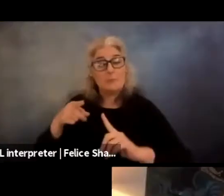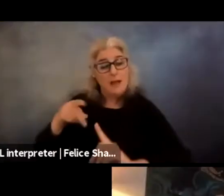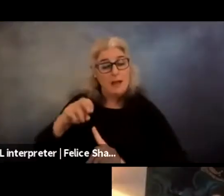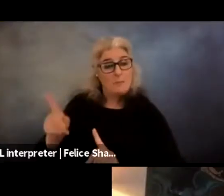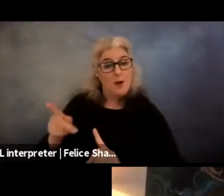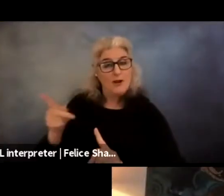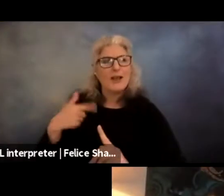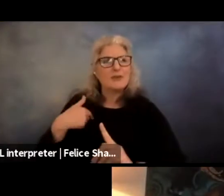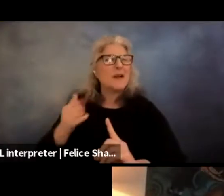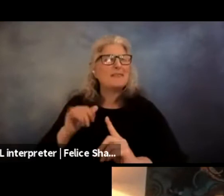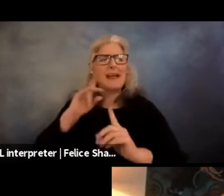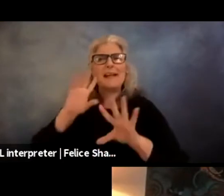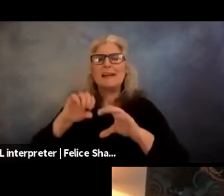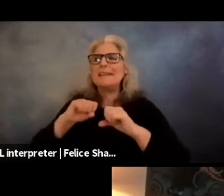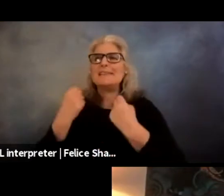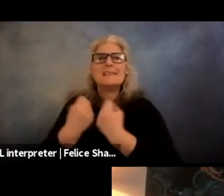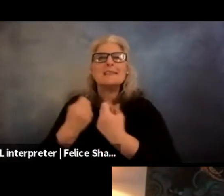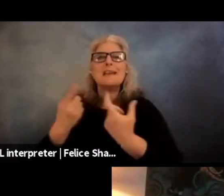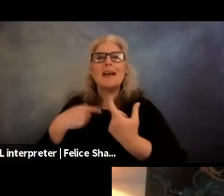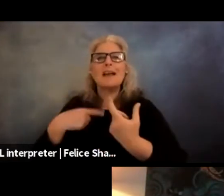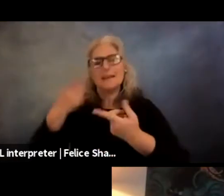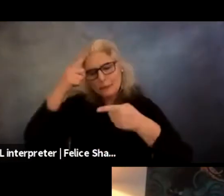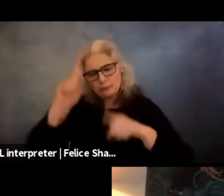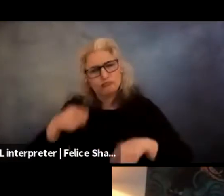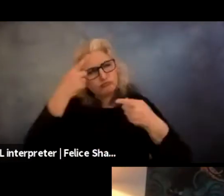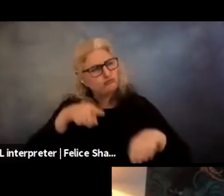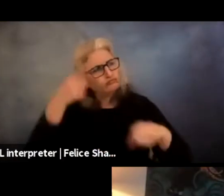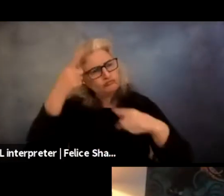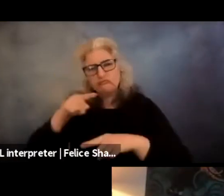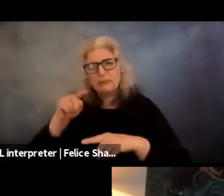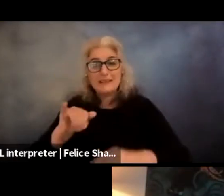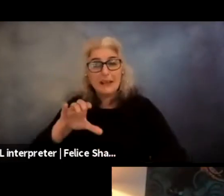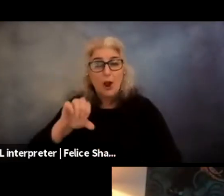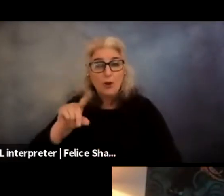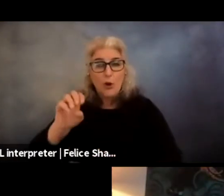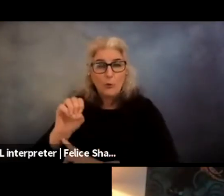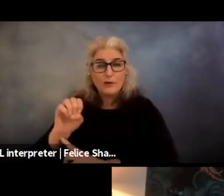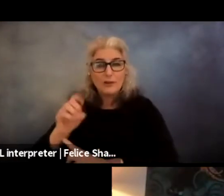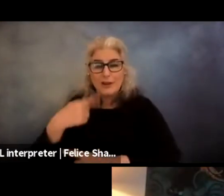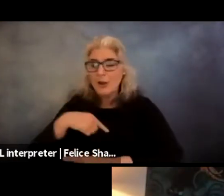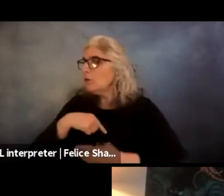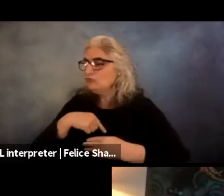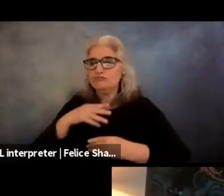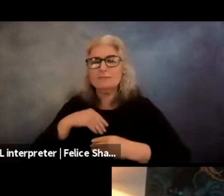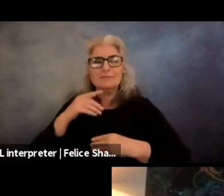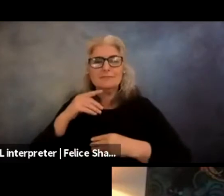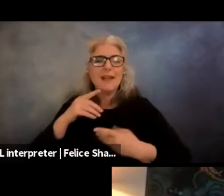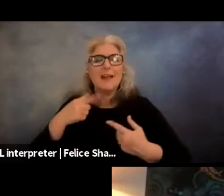or whatever we call that, of like we want to make sure I kind of want to